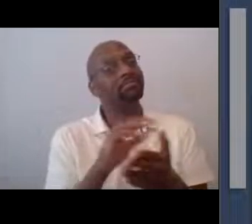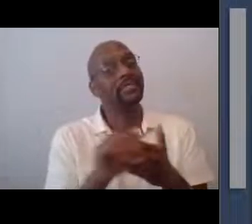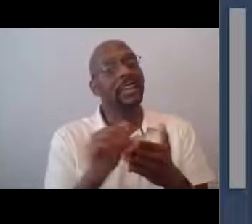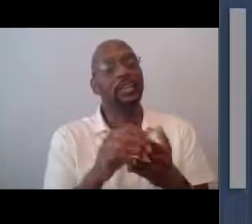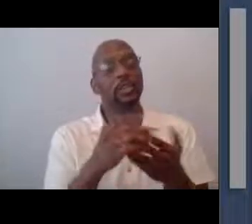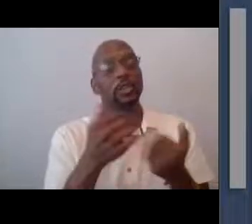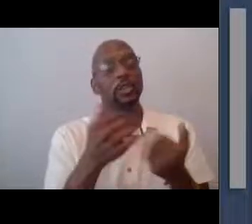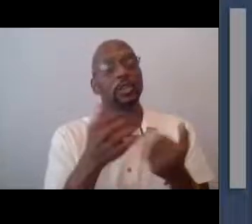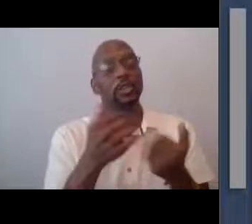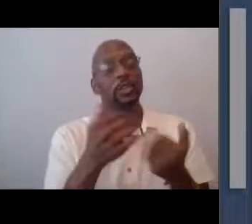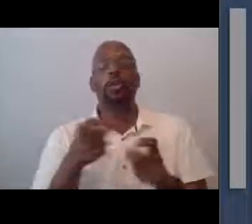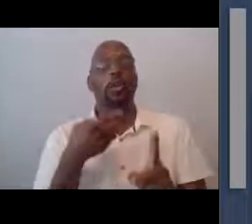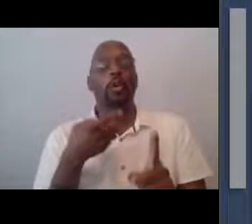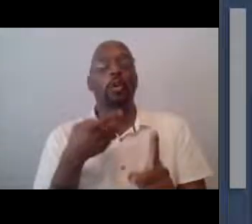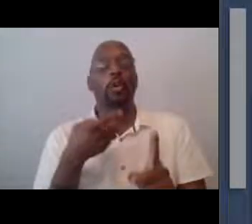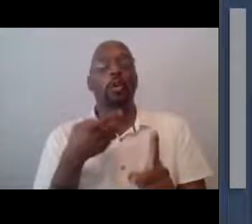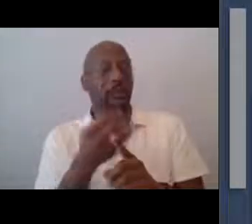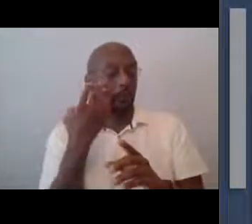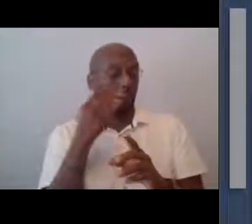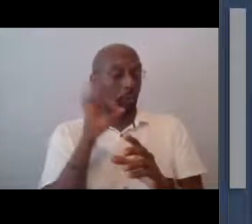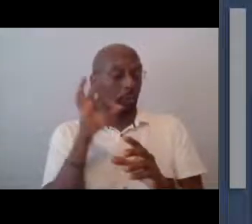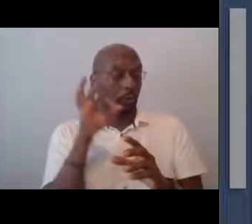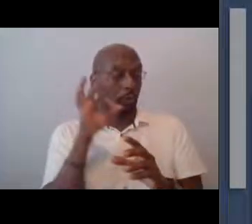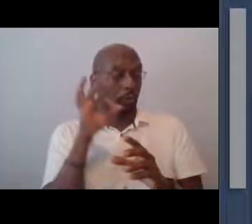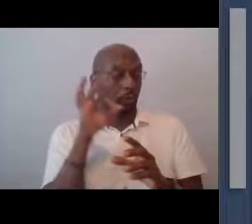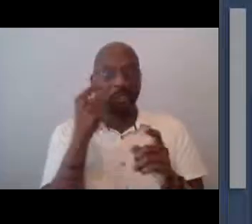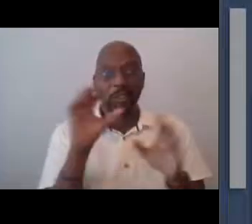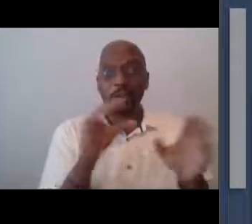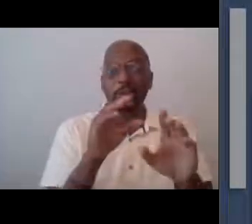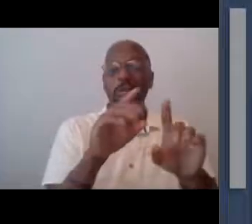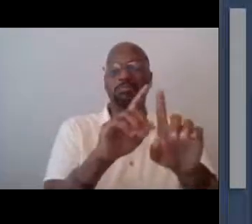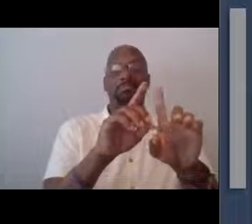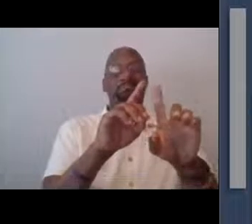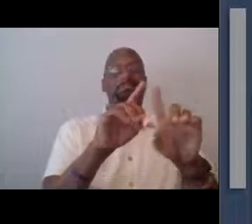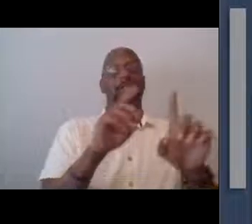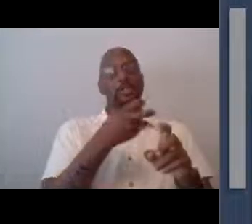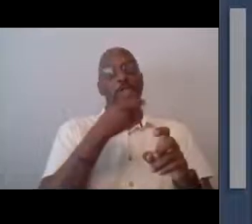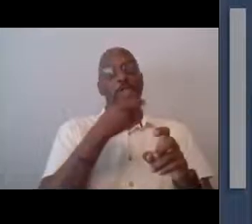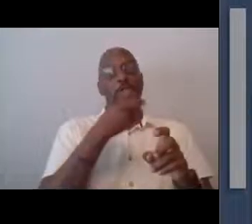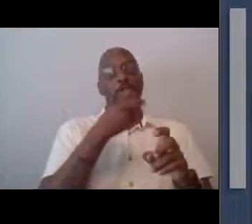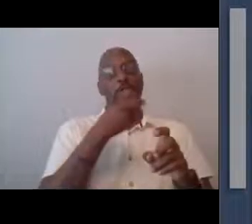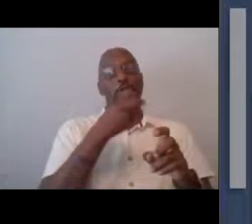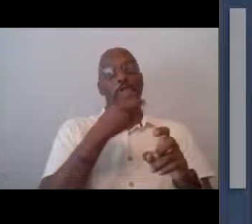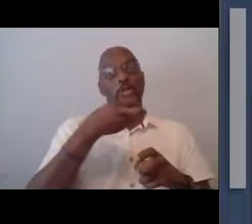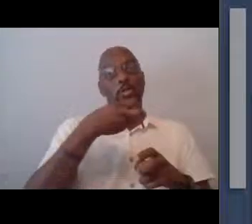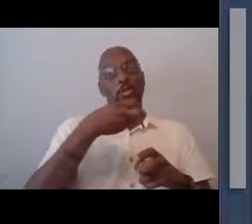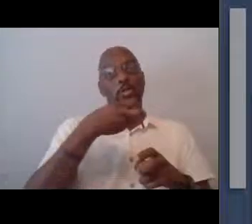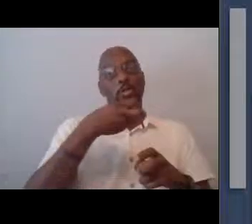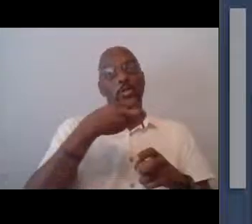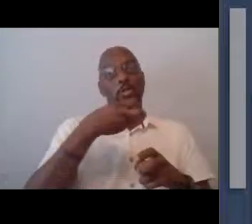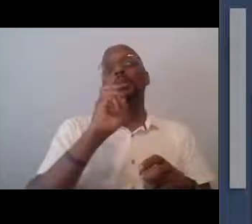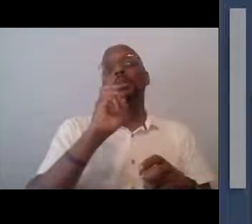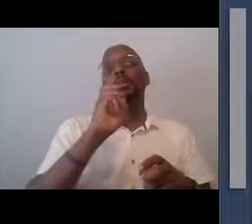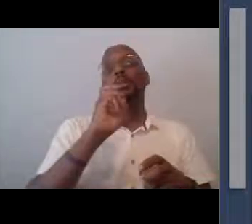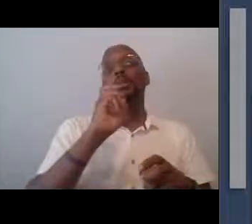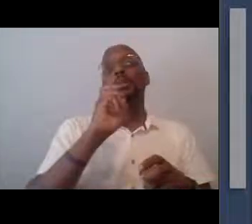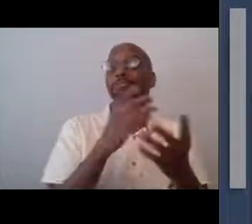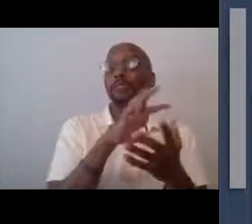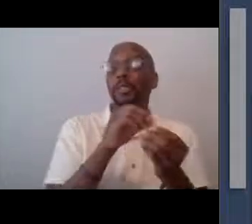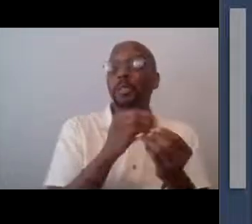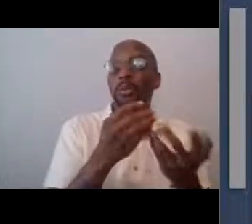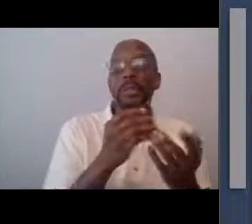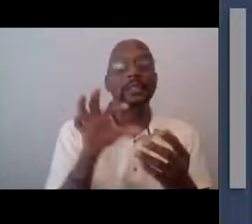is doing, but, or even, transportation agencies to include, especially at the federal level, to include